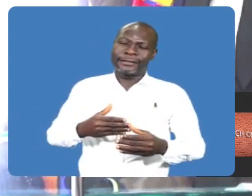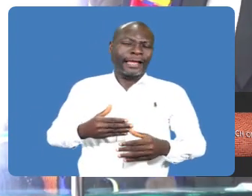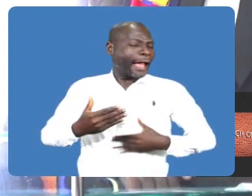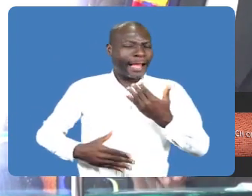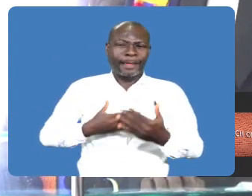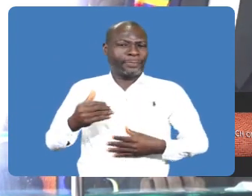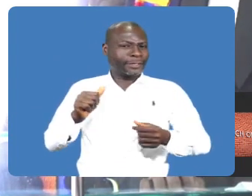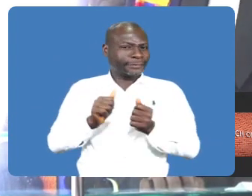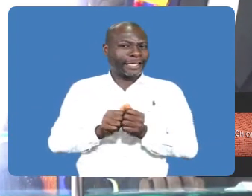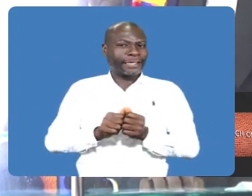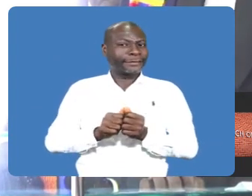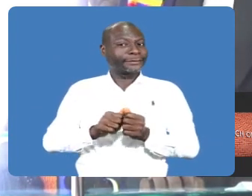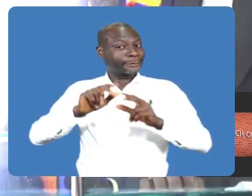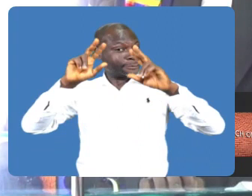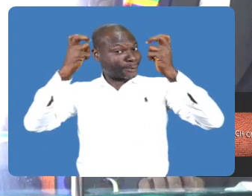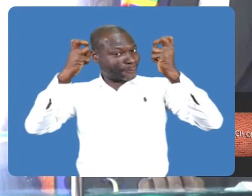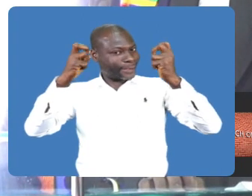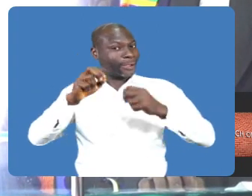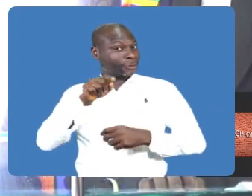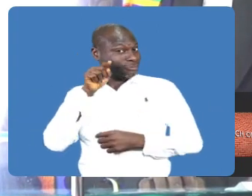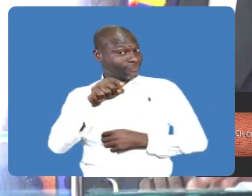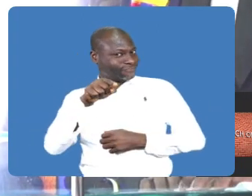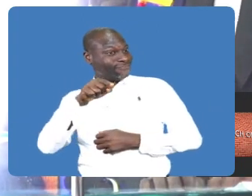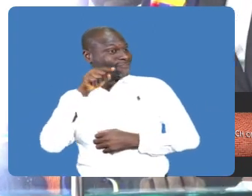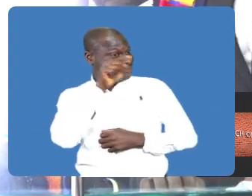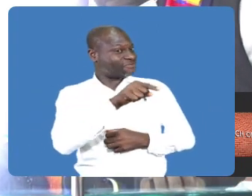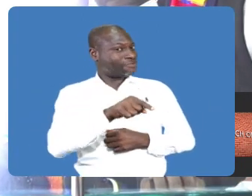about the famous monono expression.